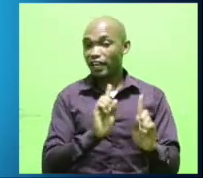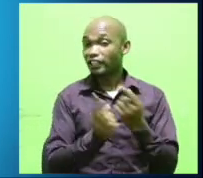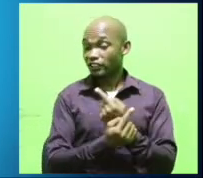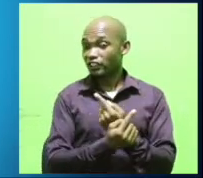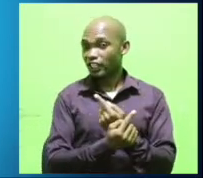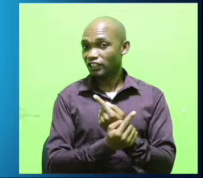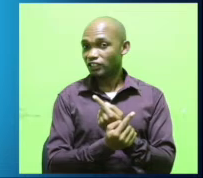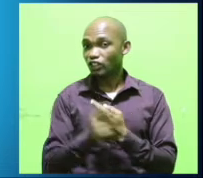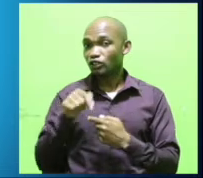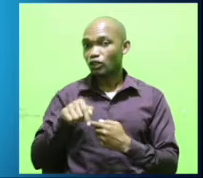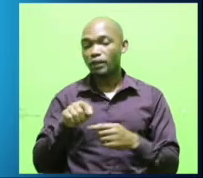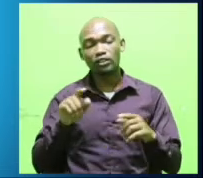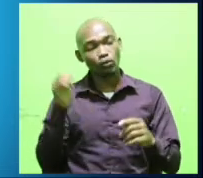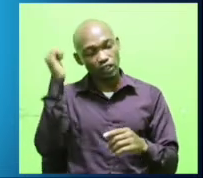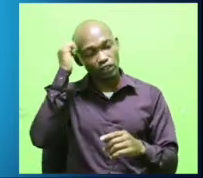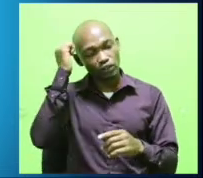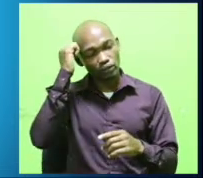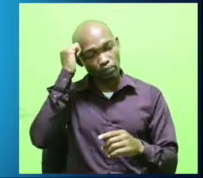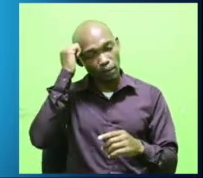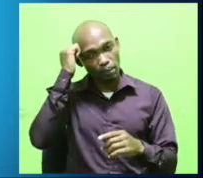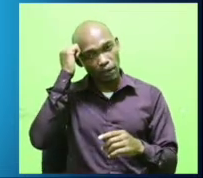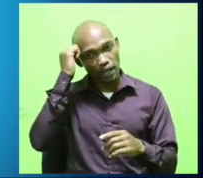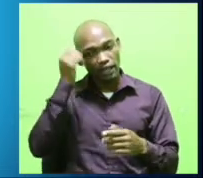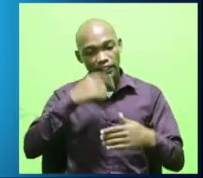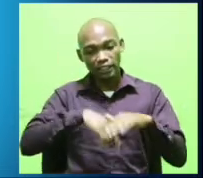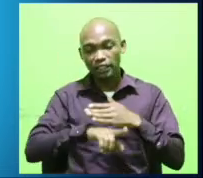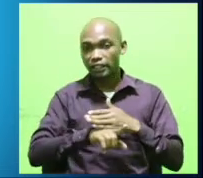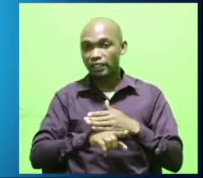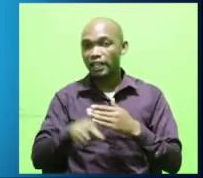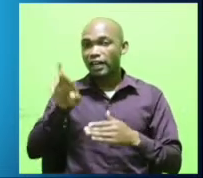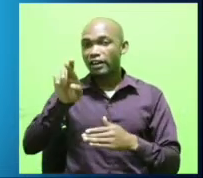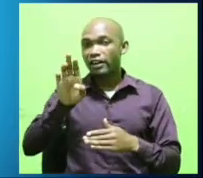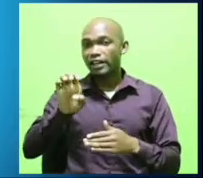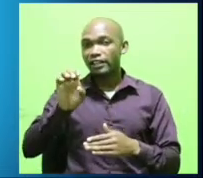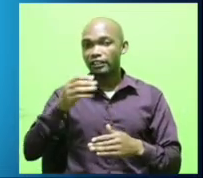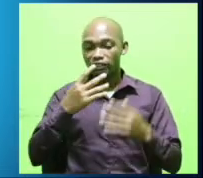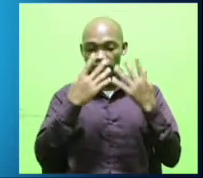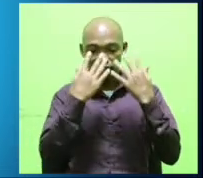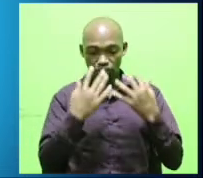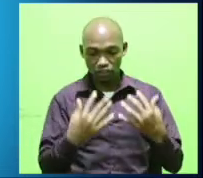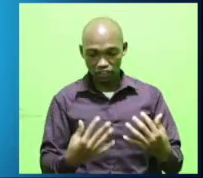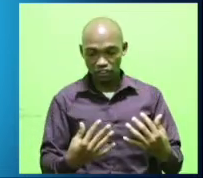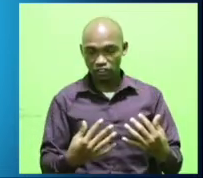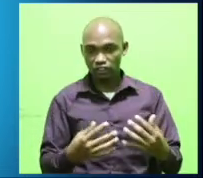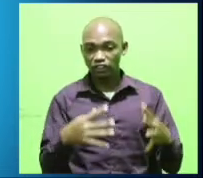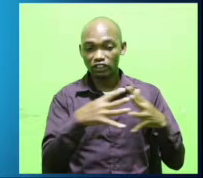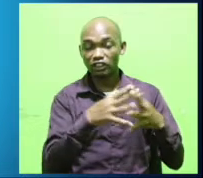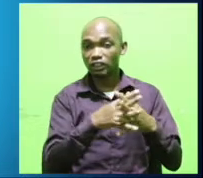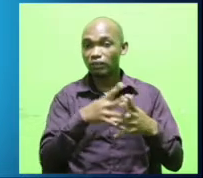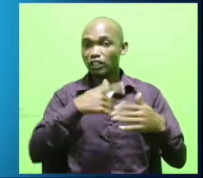today's lesson, we will first need to highlight the parts of the respiratory system in